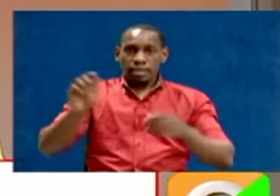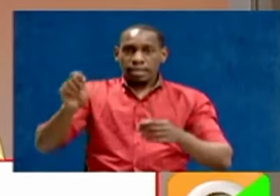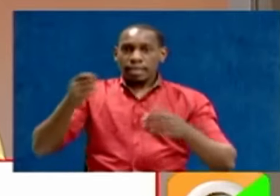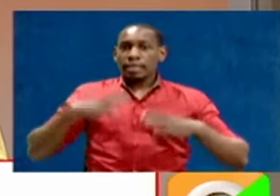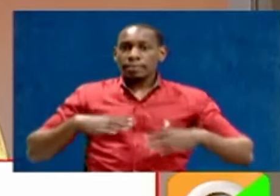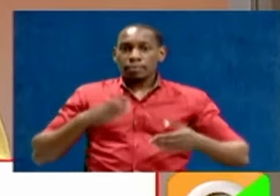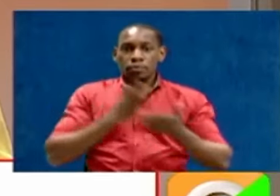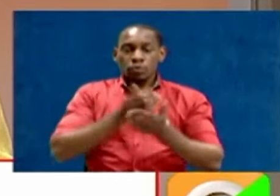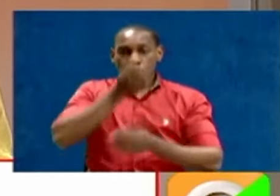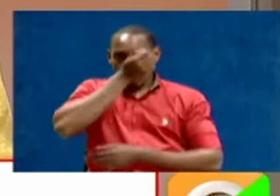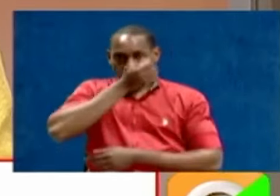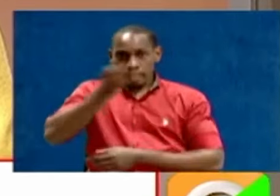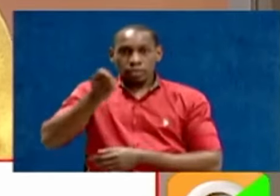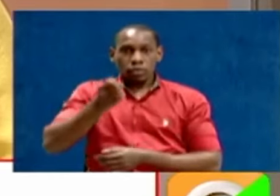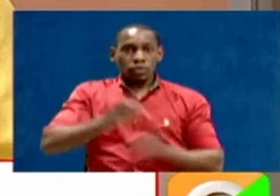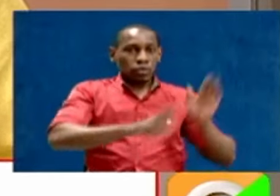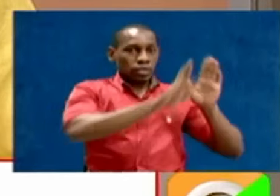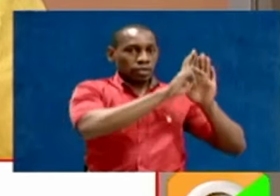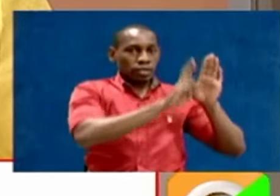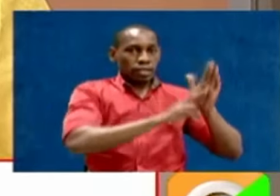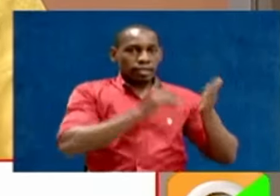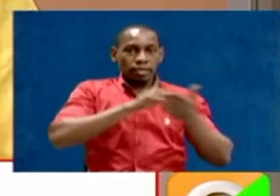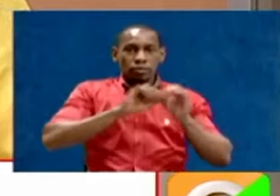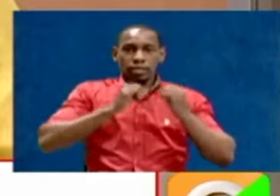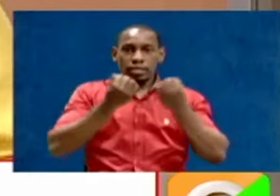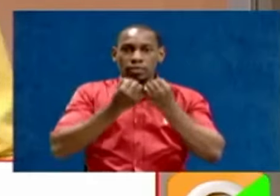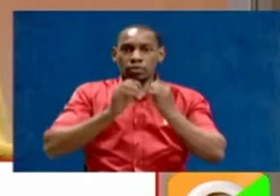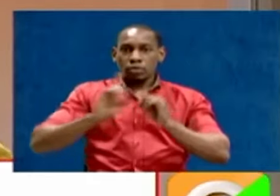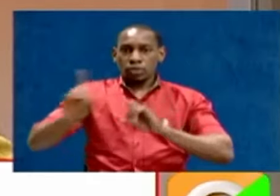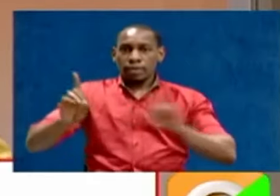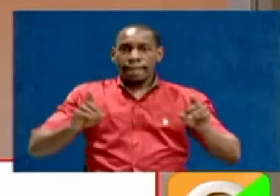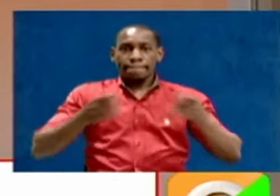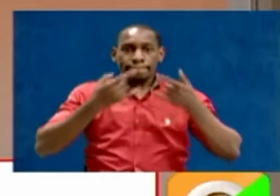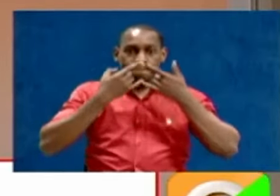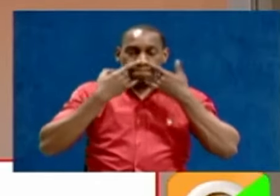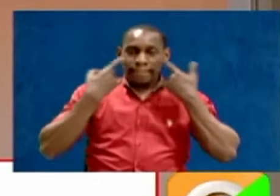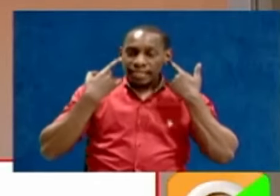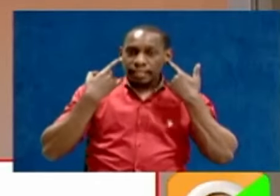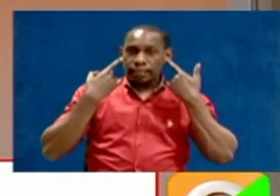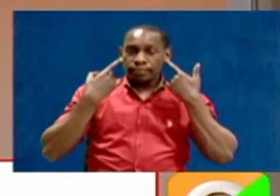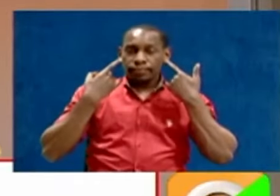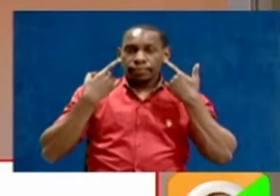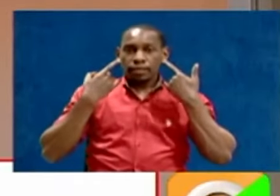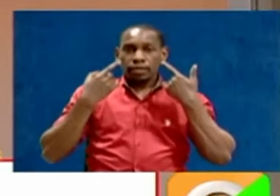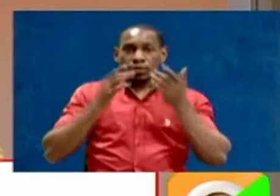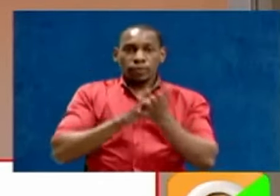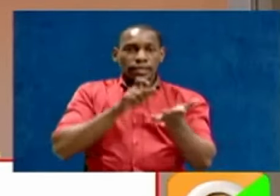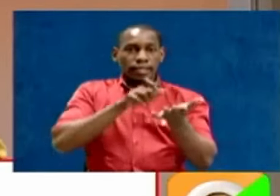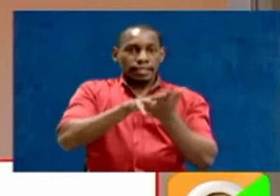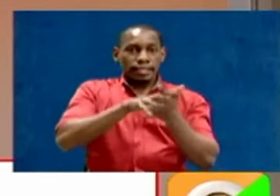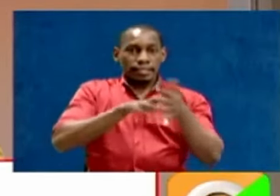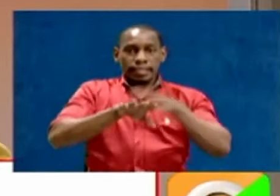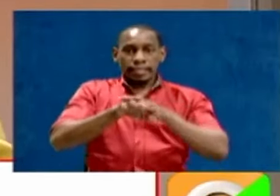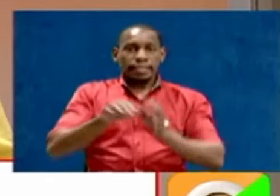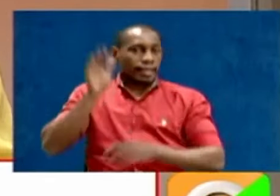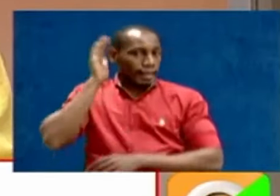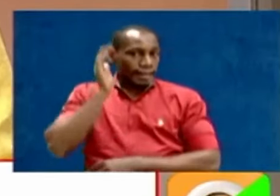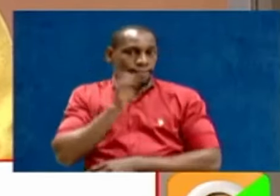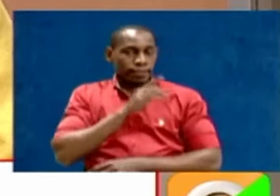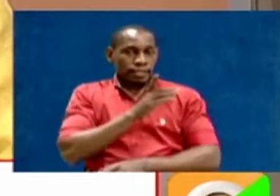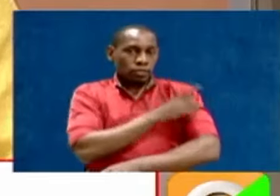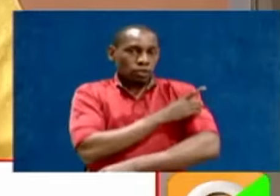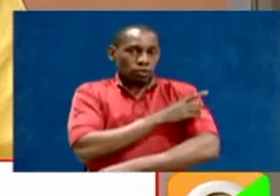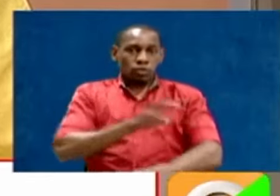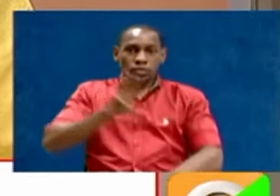Kenyans are still ignoring containment measures such as social distancing, wearing of face masks, and sanitizing. You've heard from Dr.